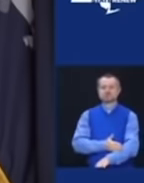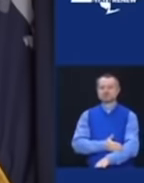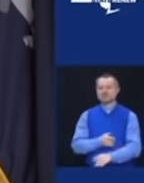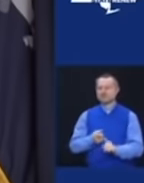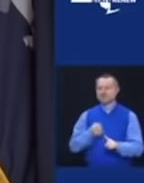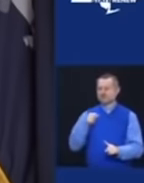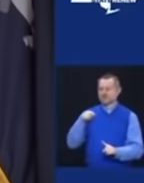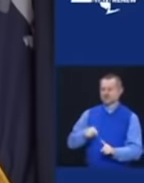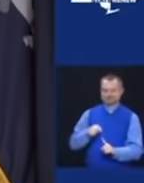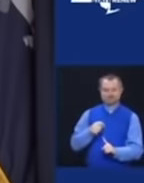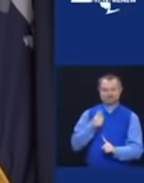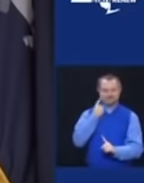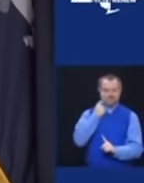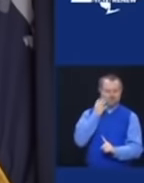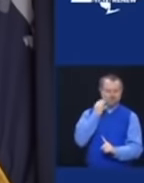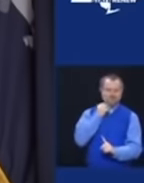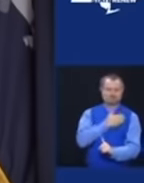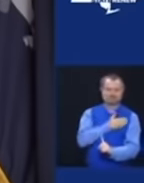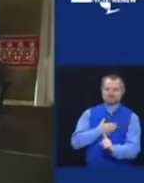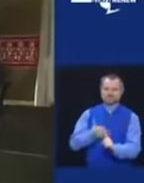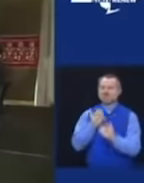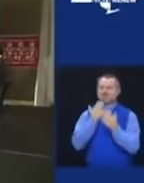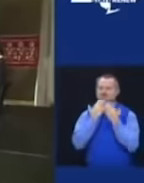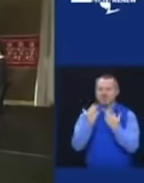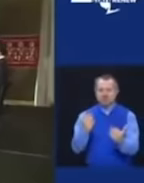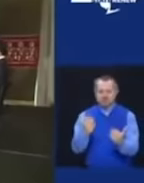Thank you. Questions?